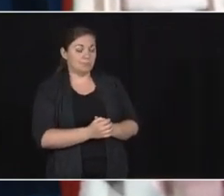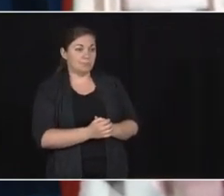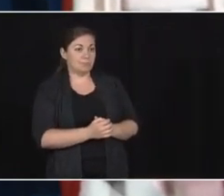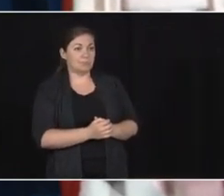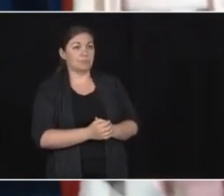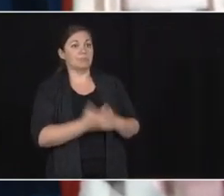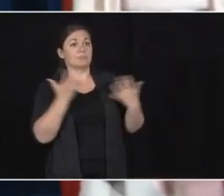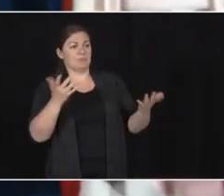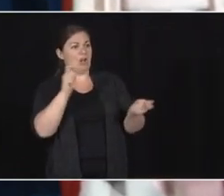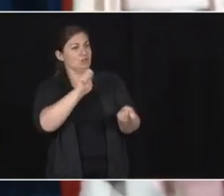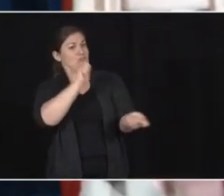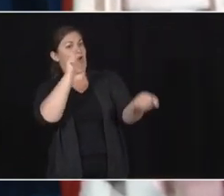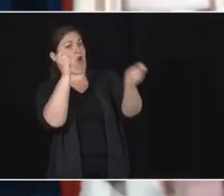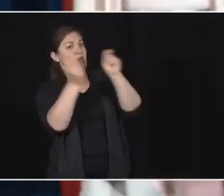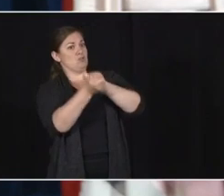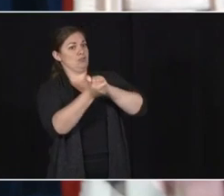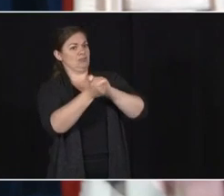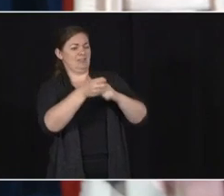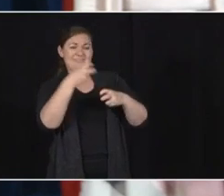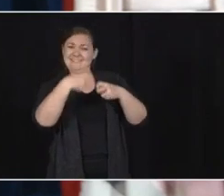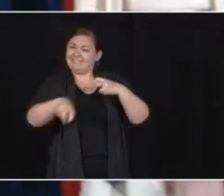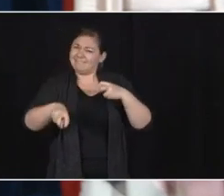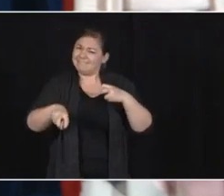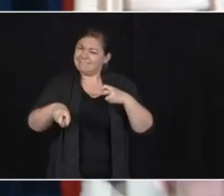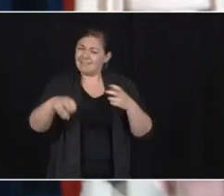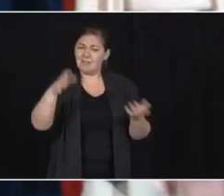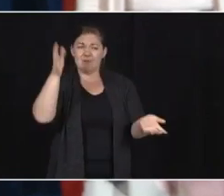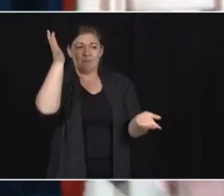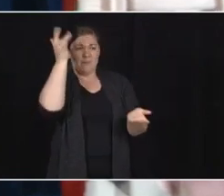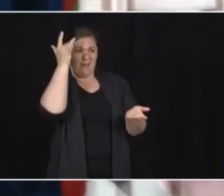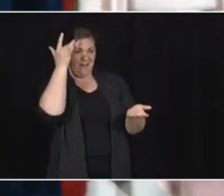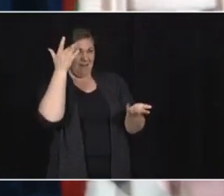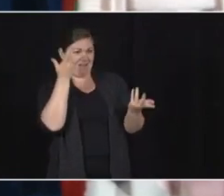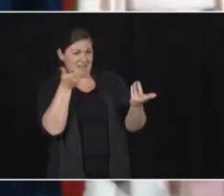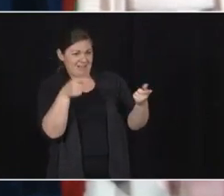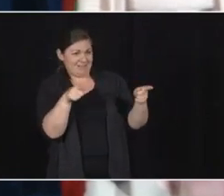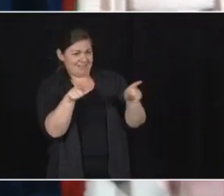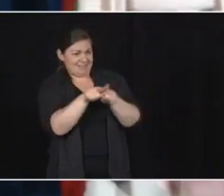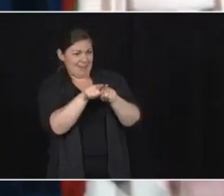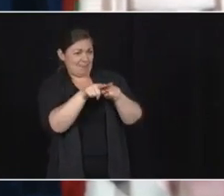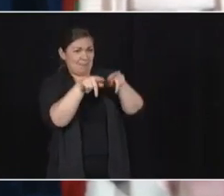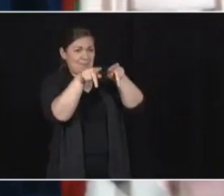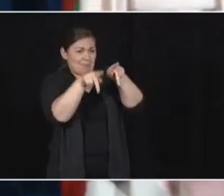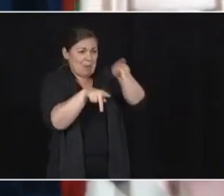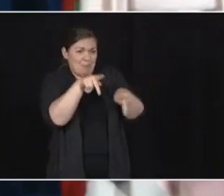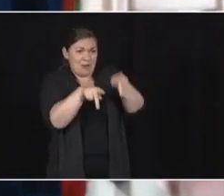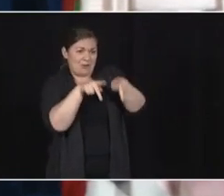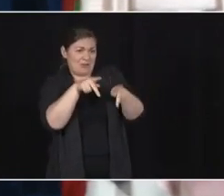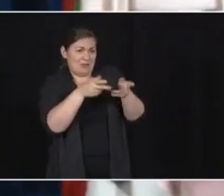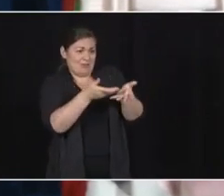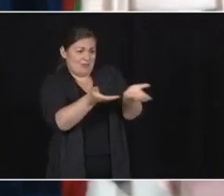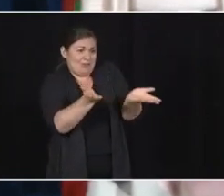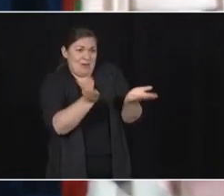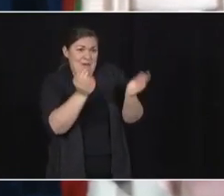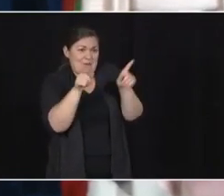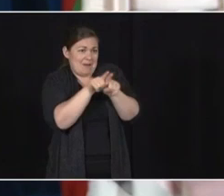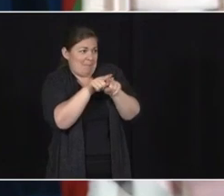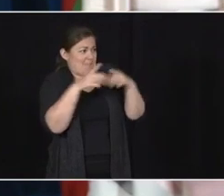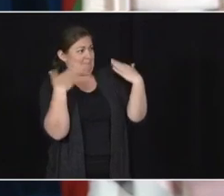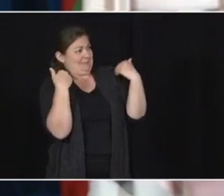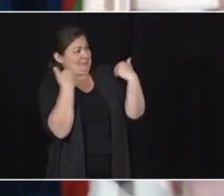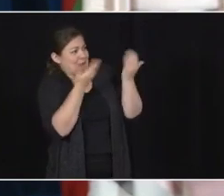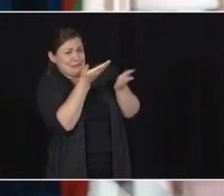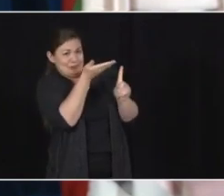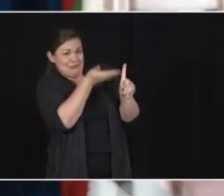difficult when you have the same people in place who are overlooking the system. The NDP and critics are calling for the firing